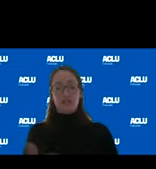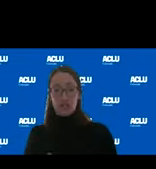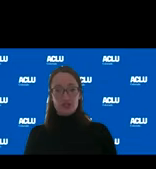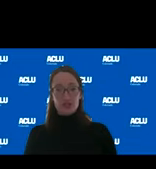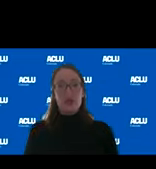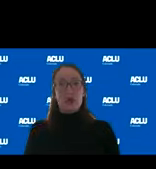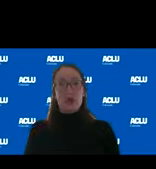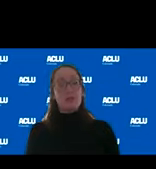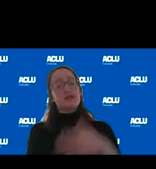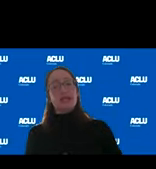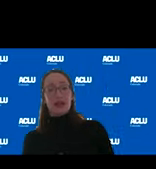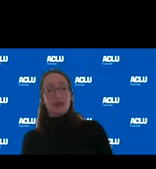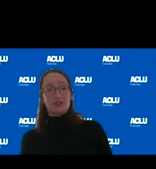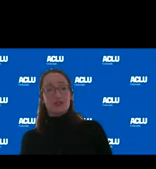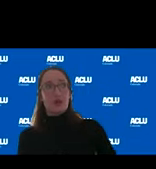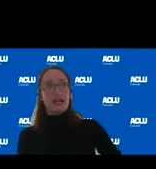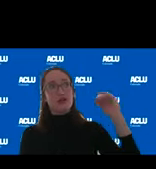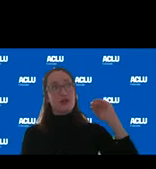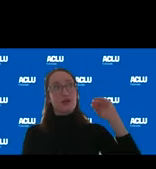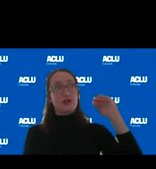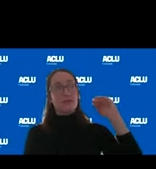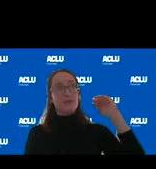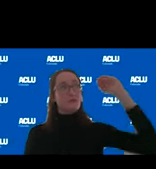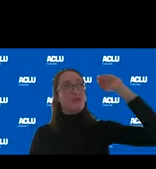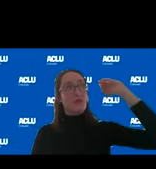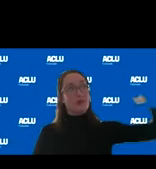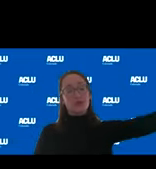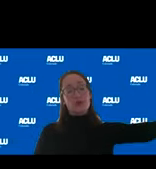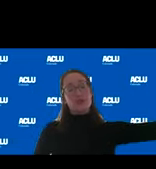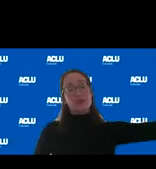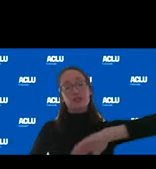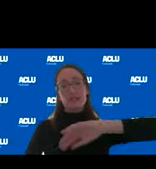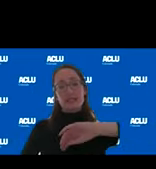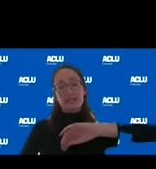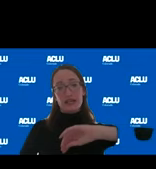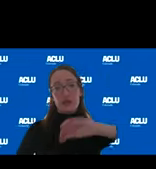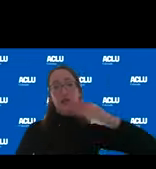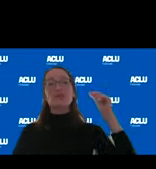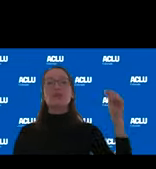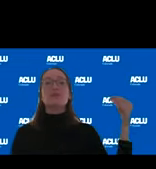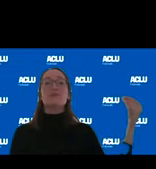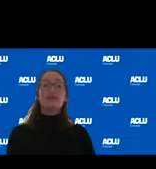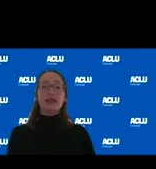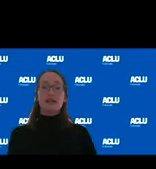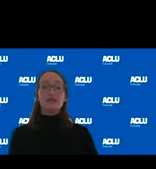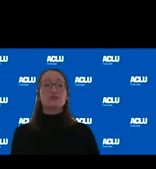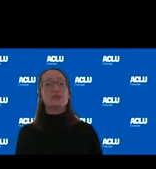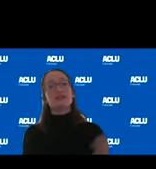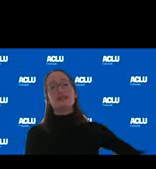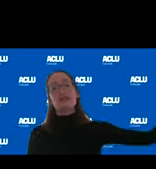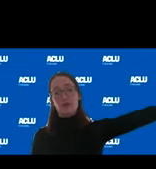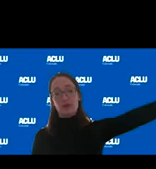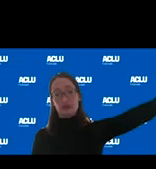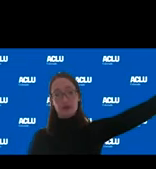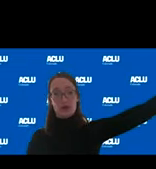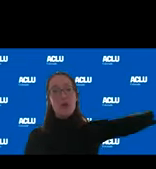have changed. Or maybe you're taking care of someone and you're on the Western Slope and you usually live in Denver. You can change your mailing address so that you receive